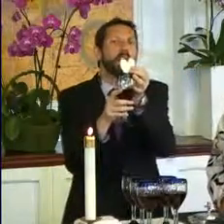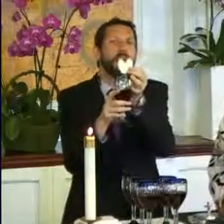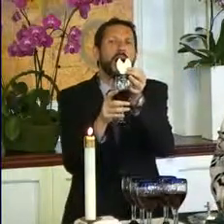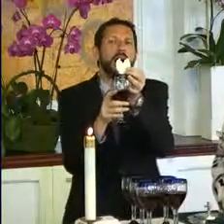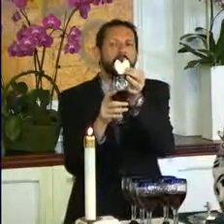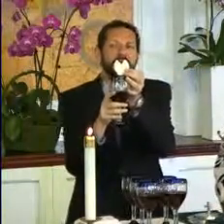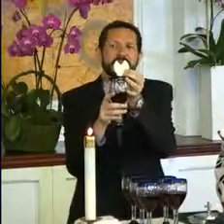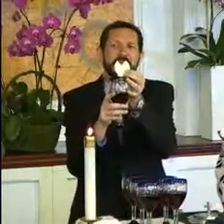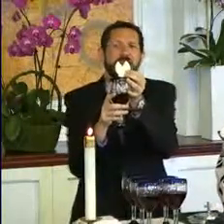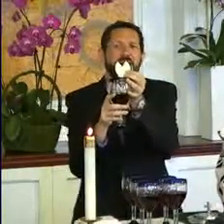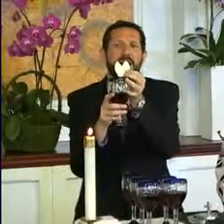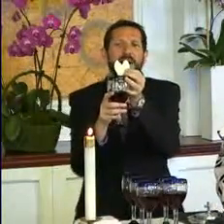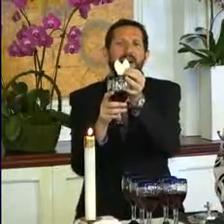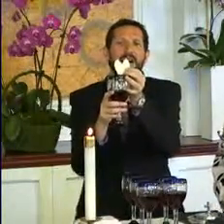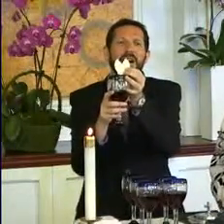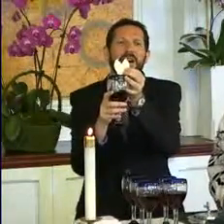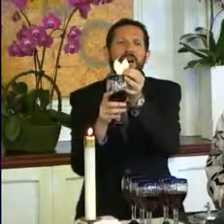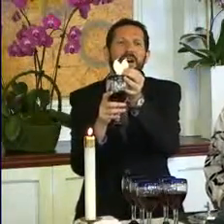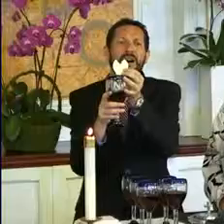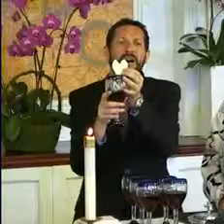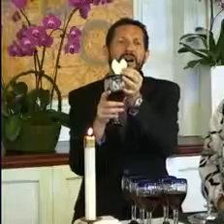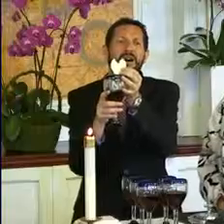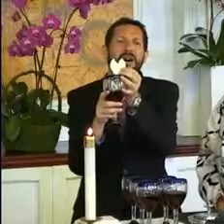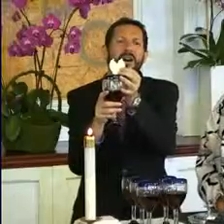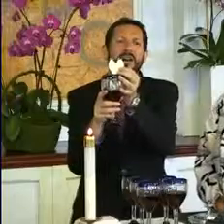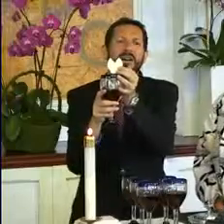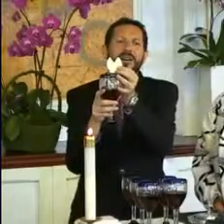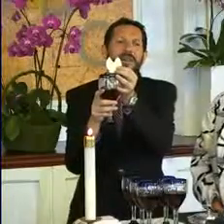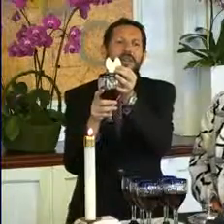your wondrous love.